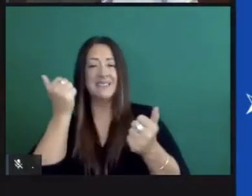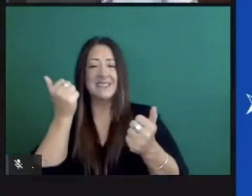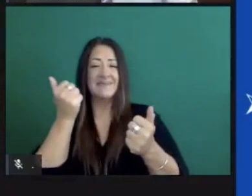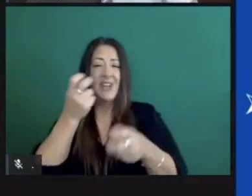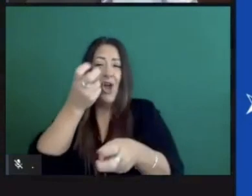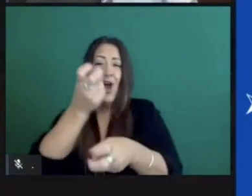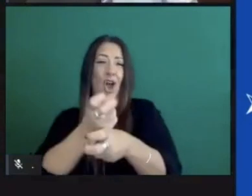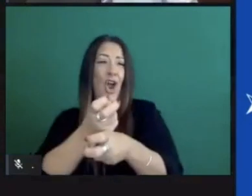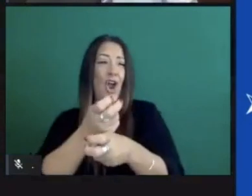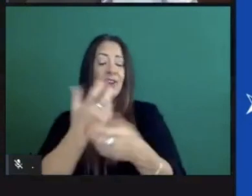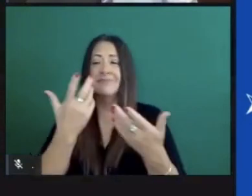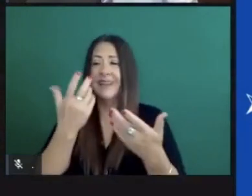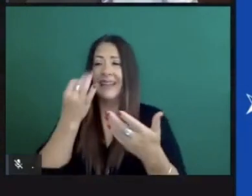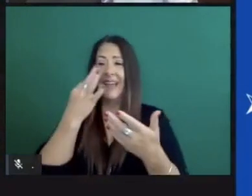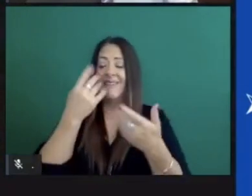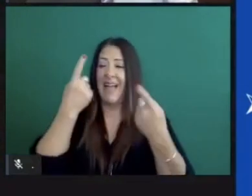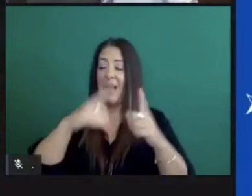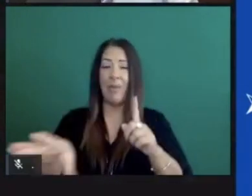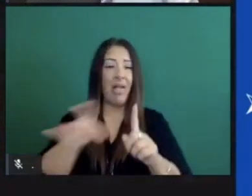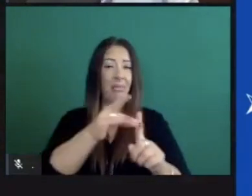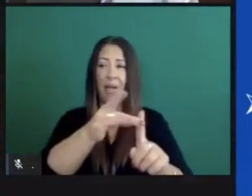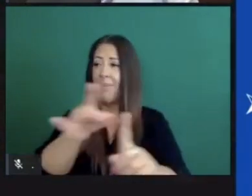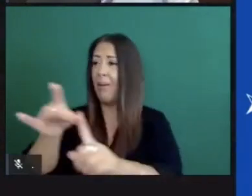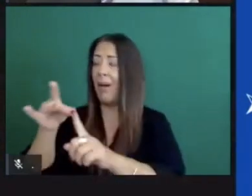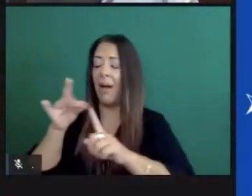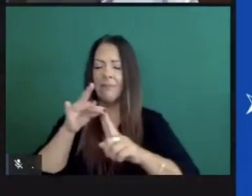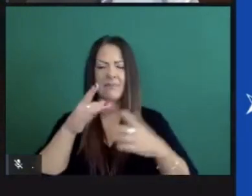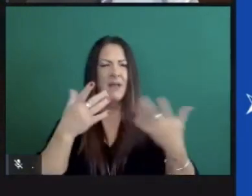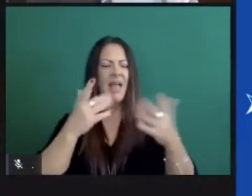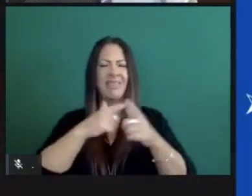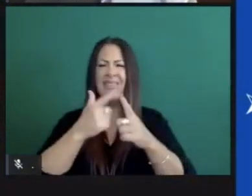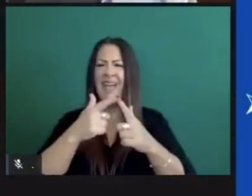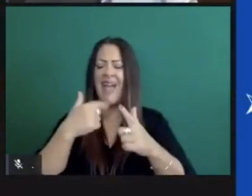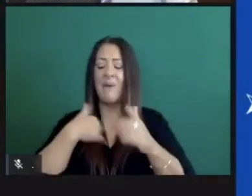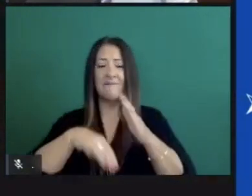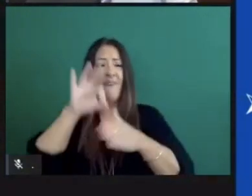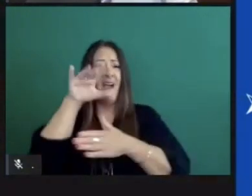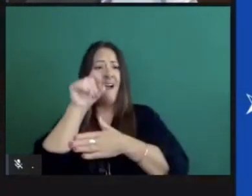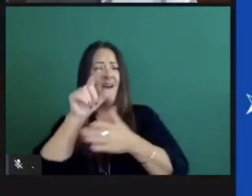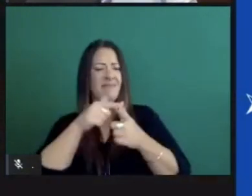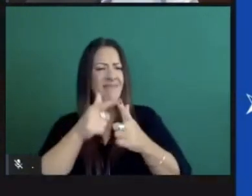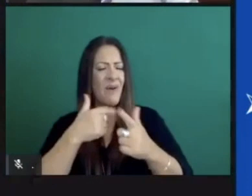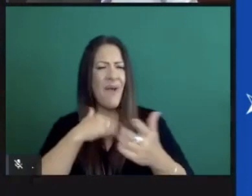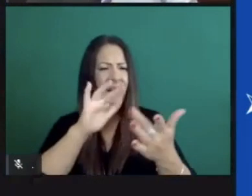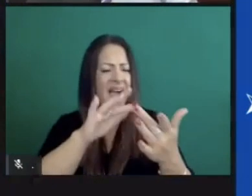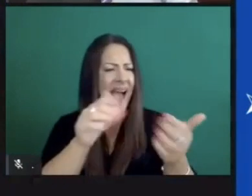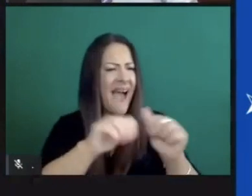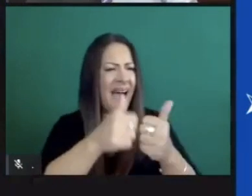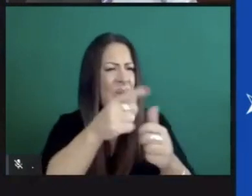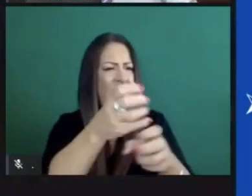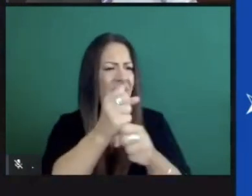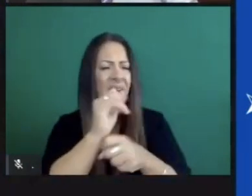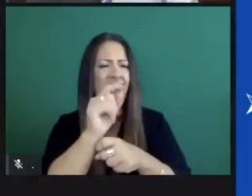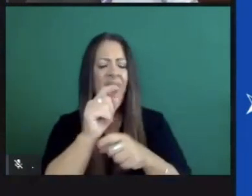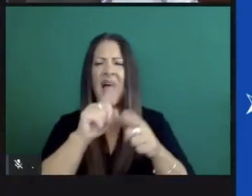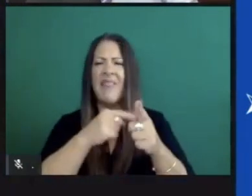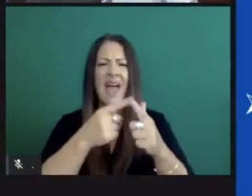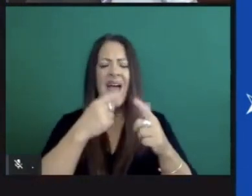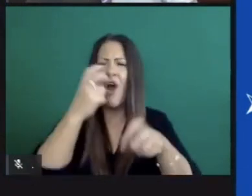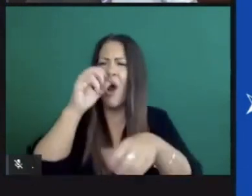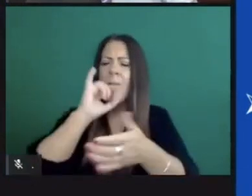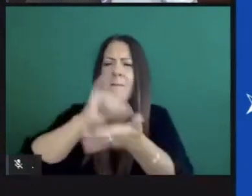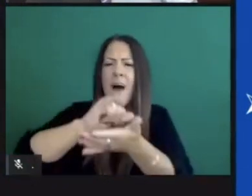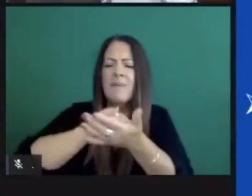to discover and probably really challenging to contact trace also pose challenges that we feel like are